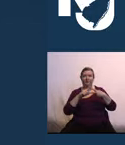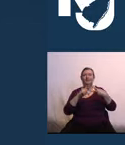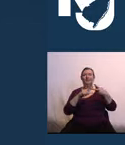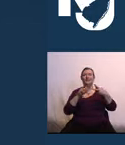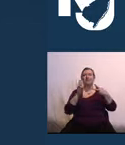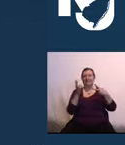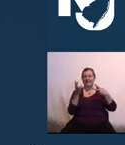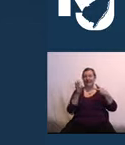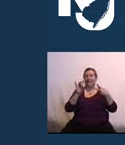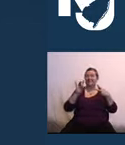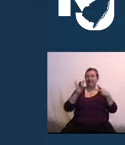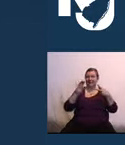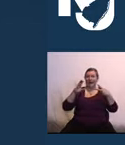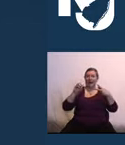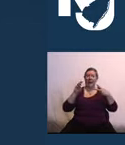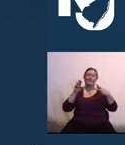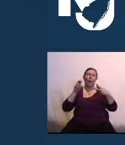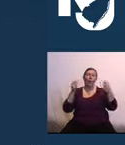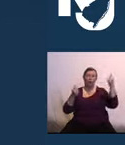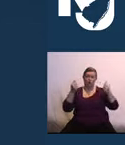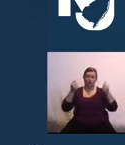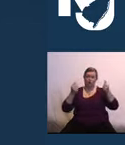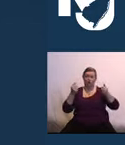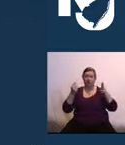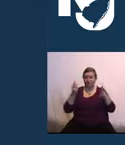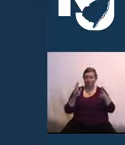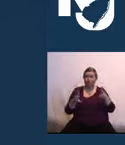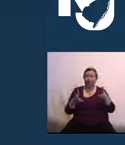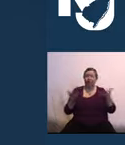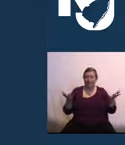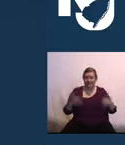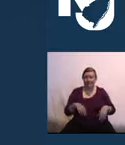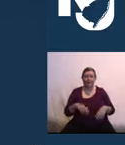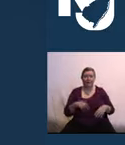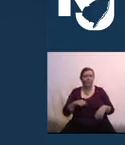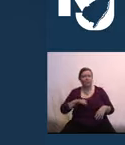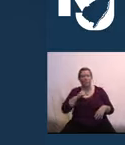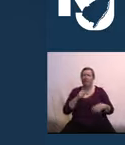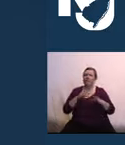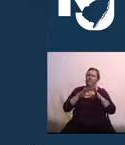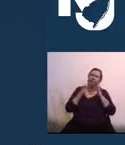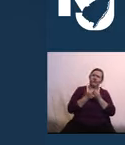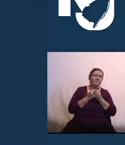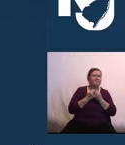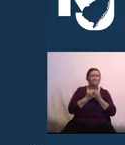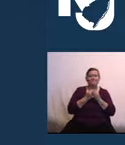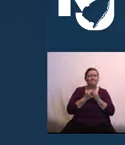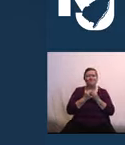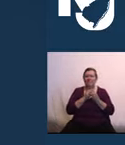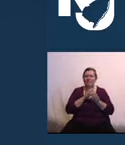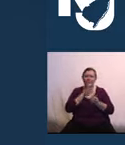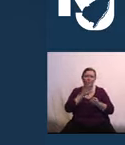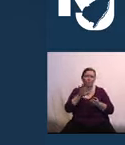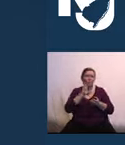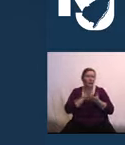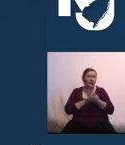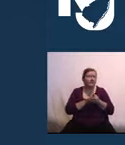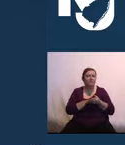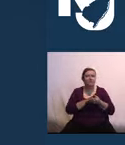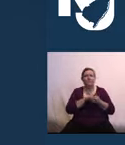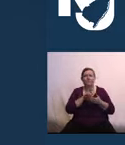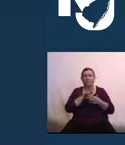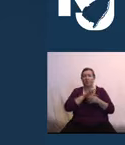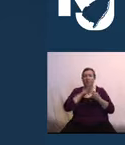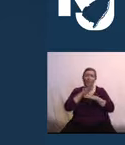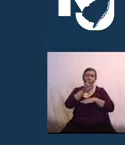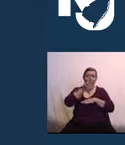Camaro. However, he took the most pride in his family, in his wife Leslie, to whom he was married for more than 31 years, and